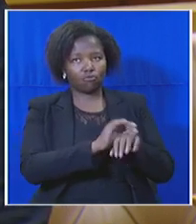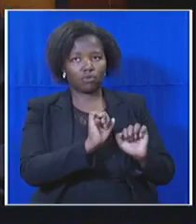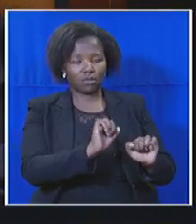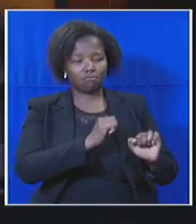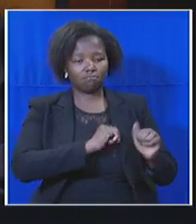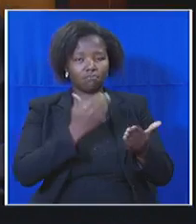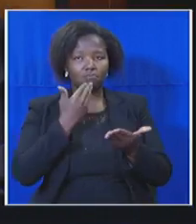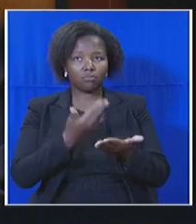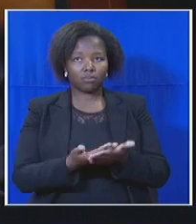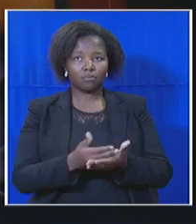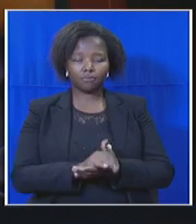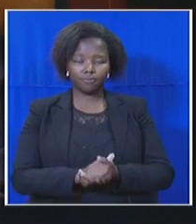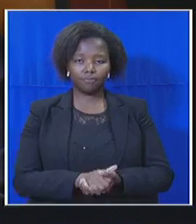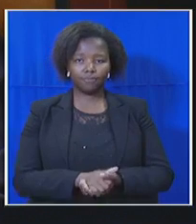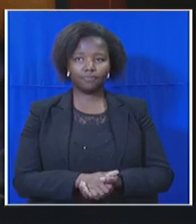move.